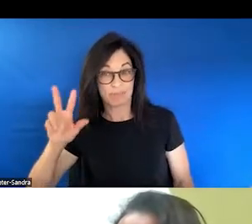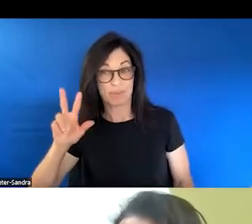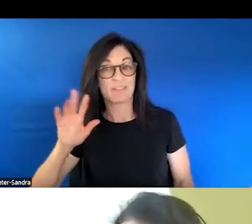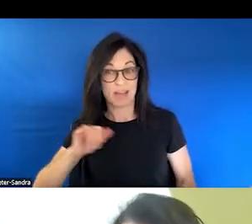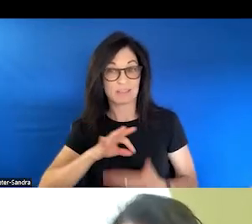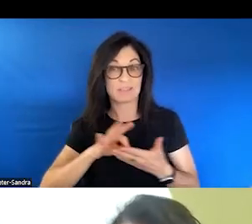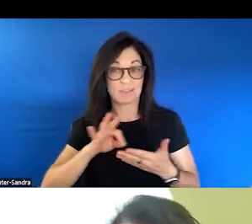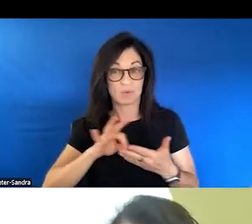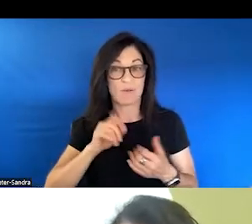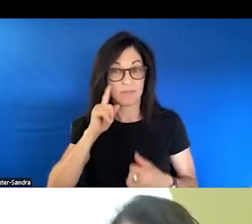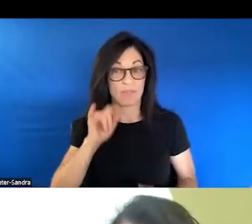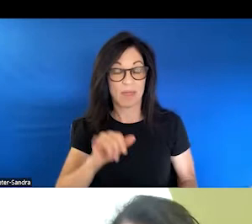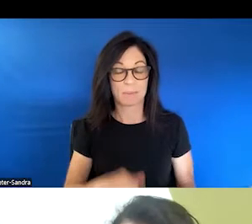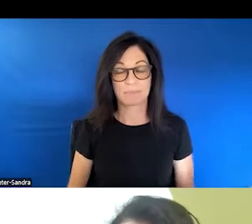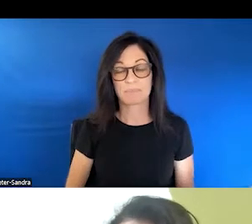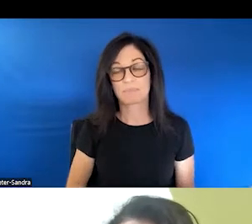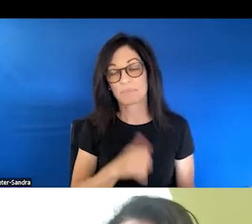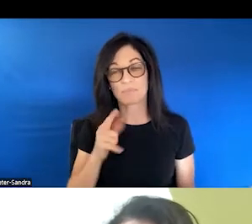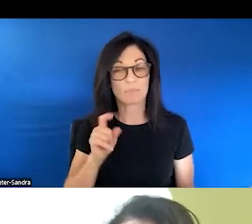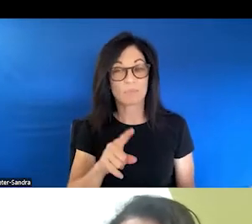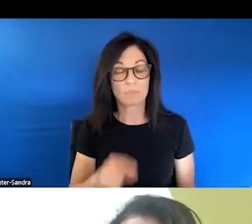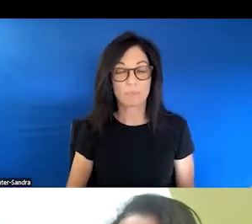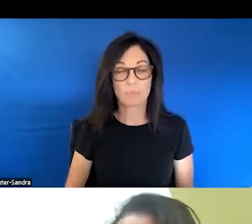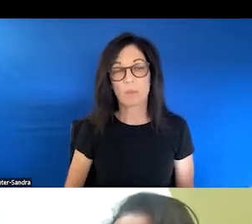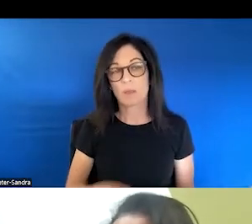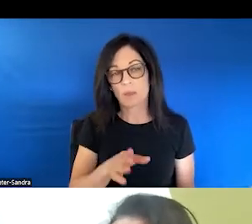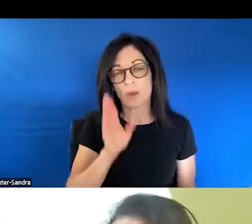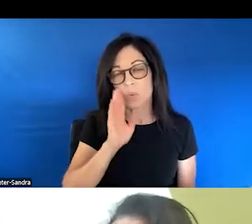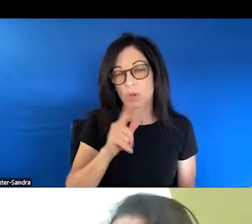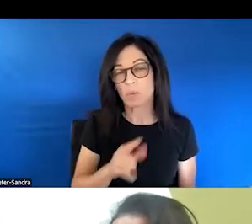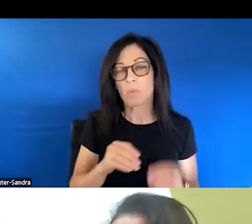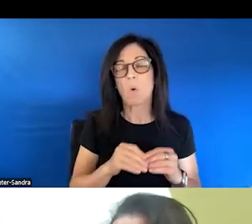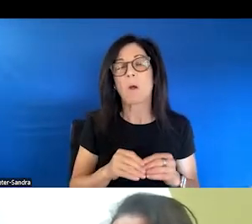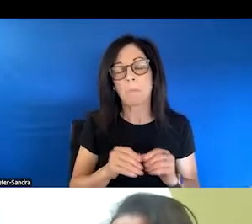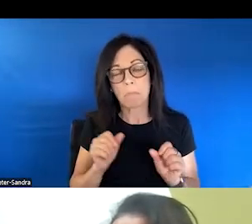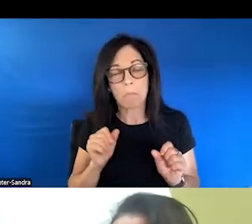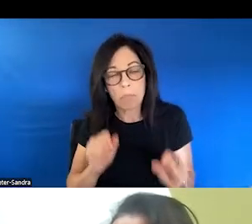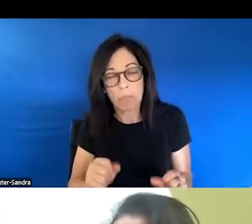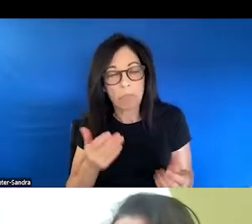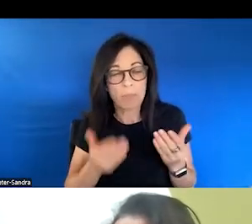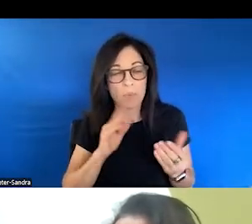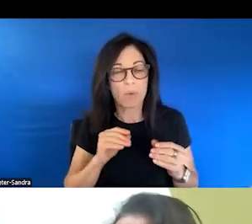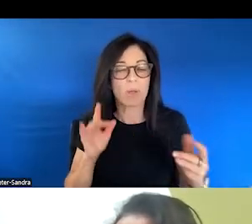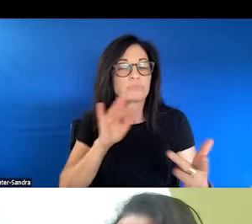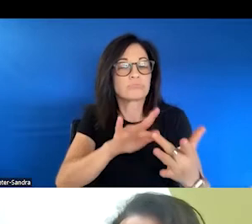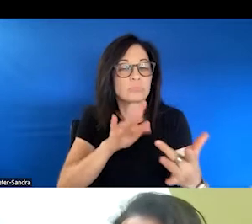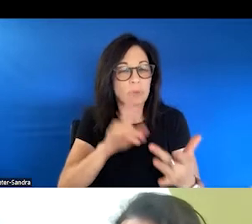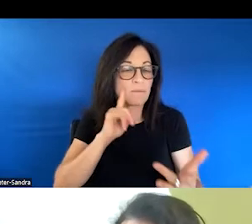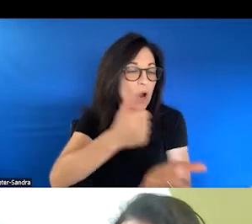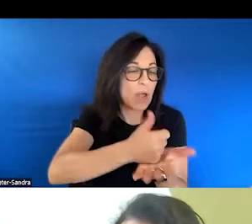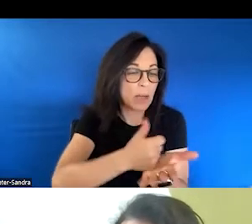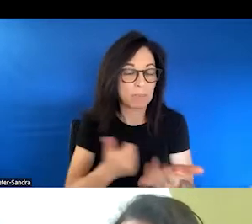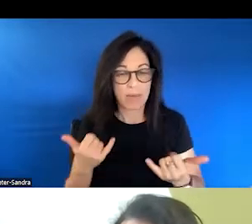area. And then are you more likely to reach out for help as a result of being engaged in